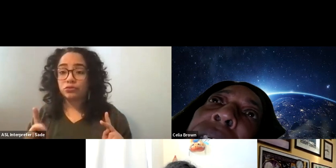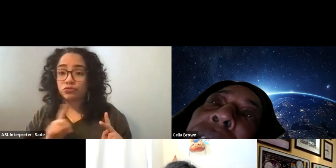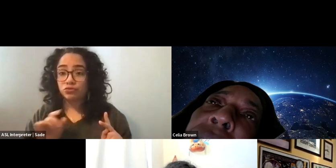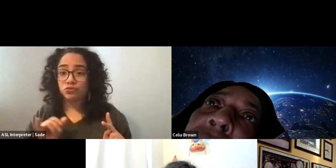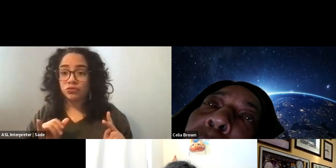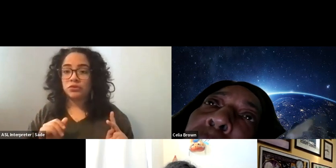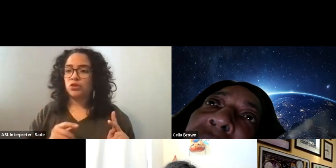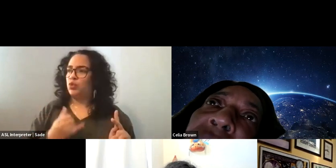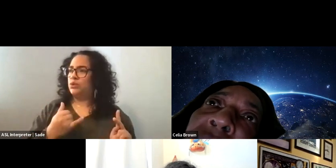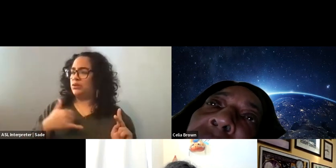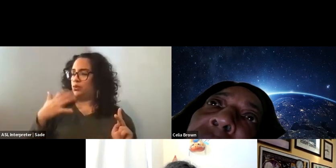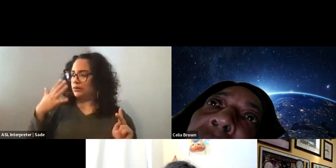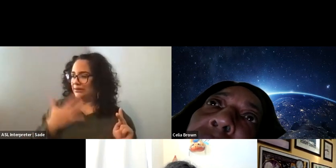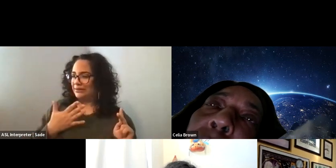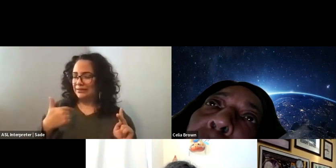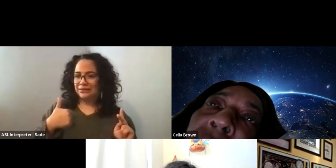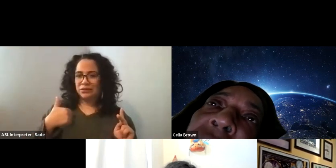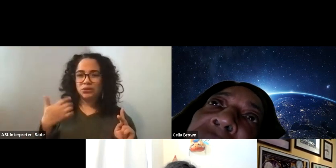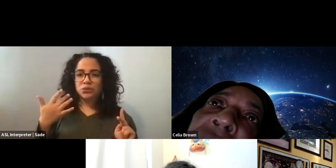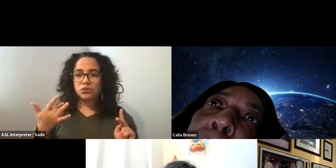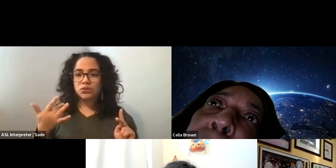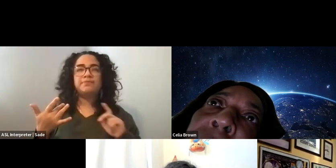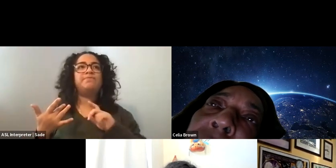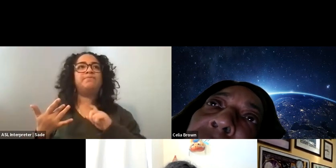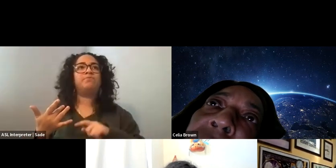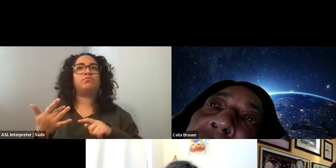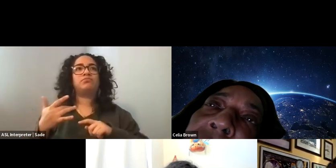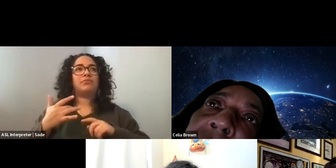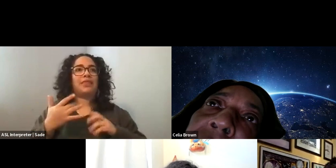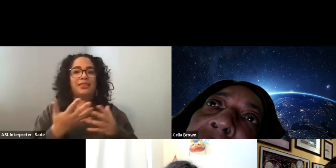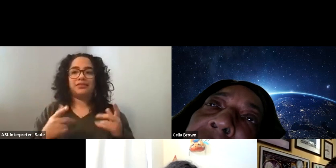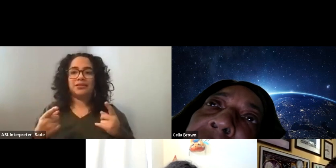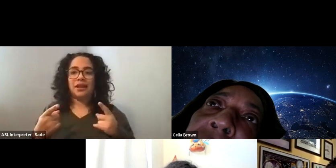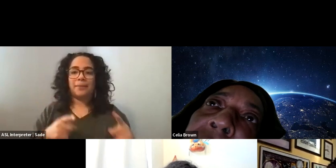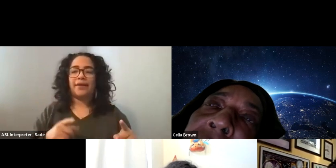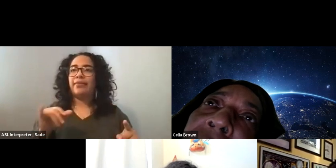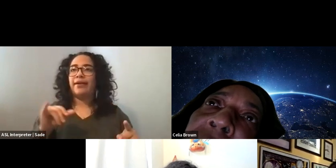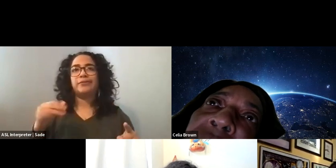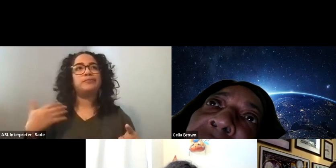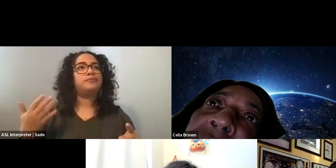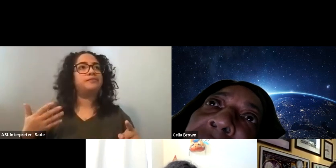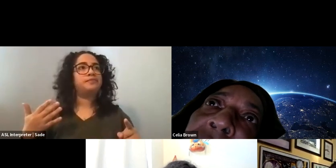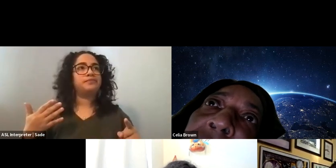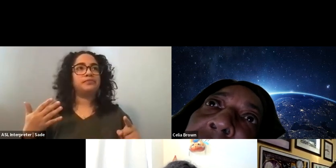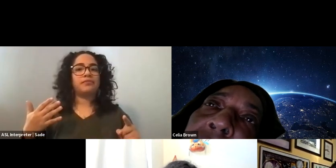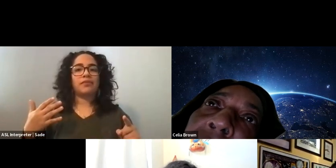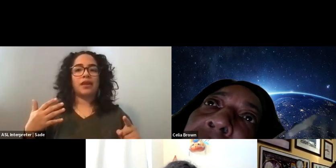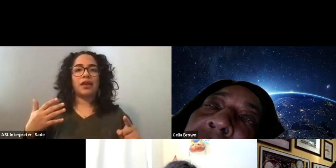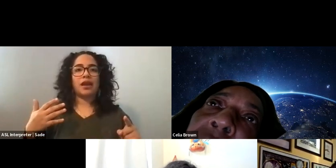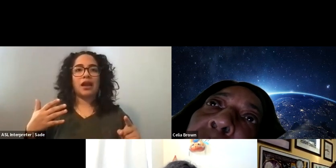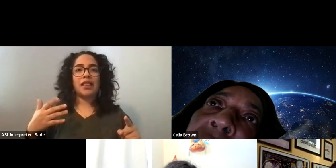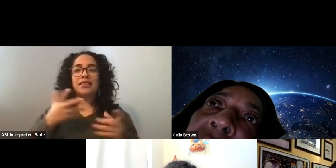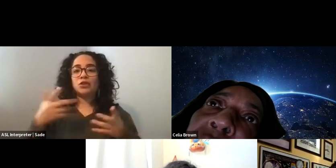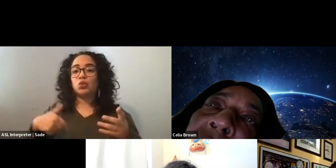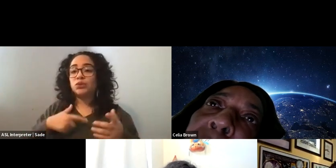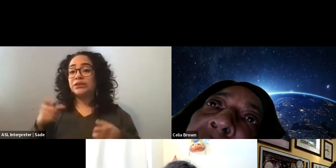because we still, when things happen, like in outside of us, and